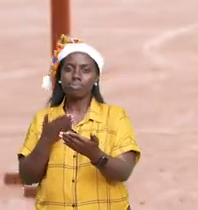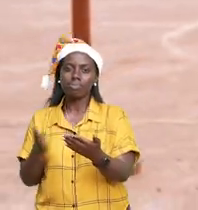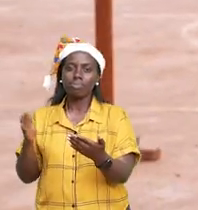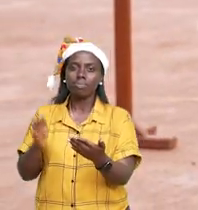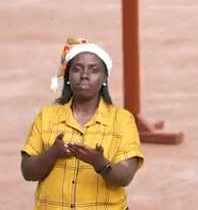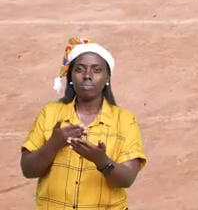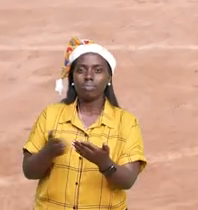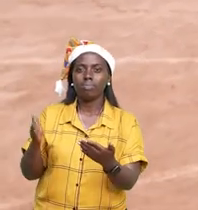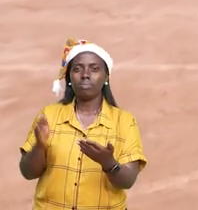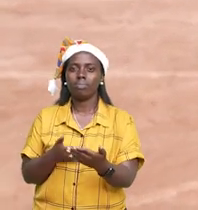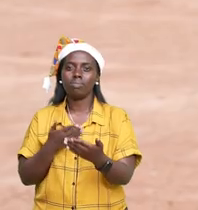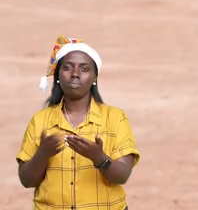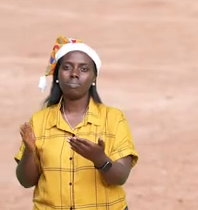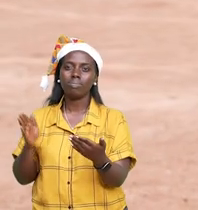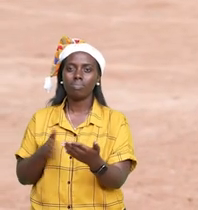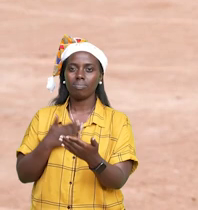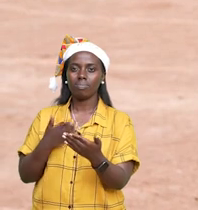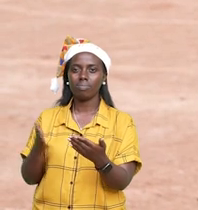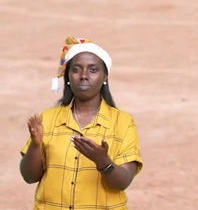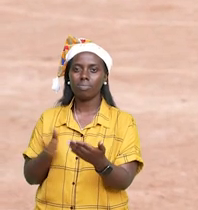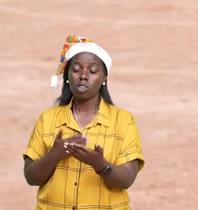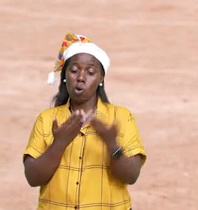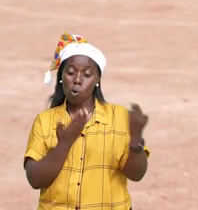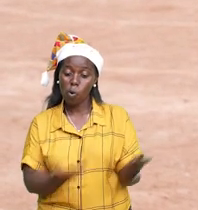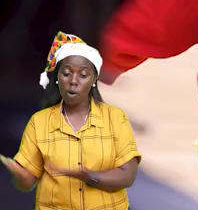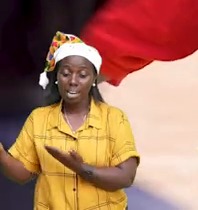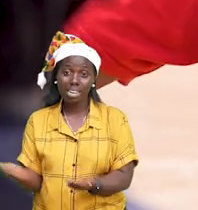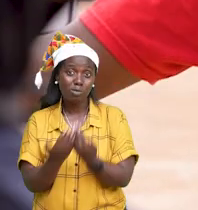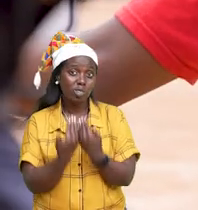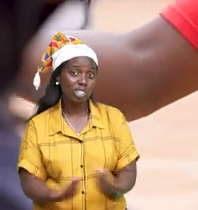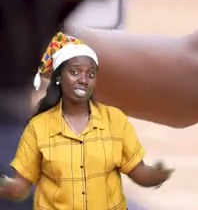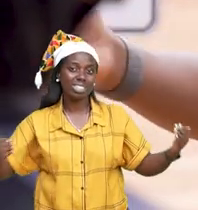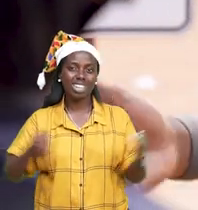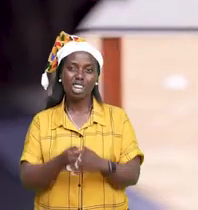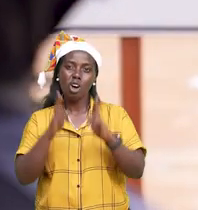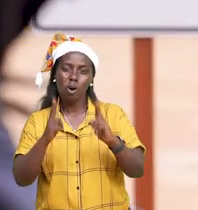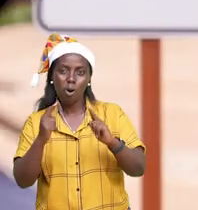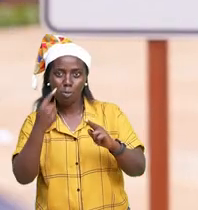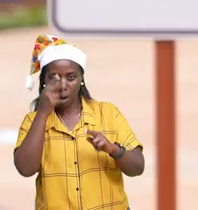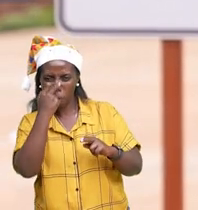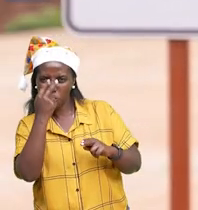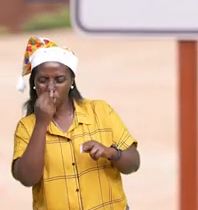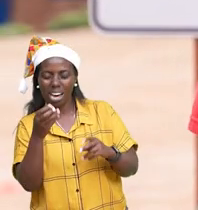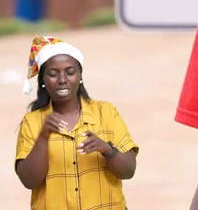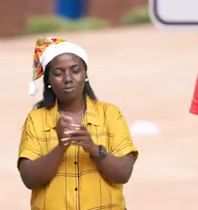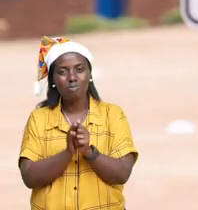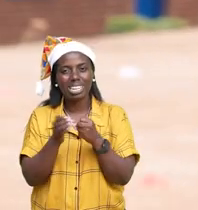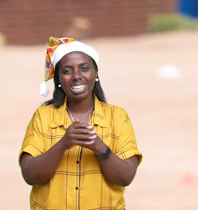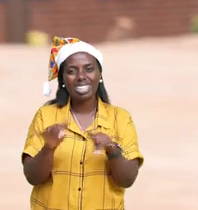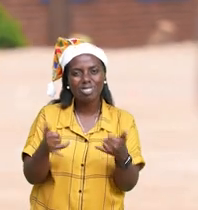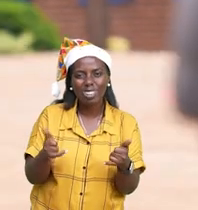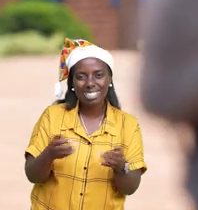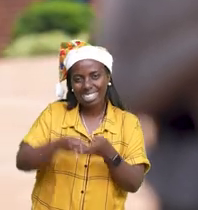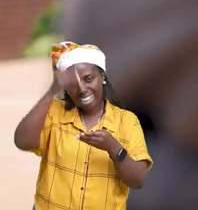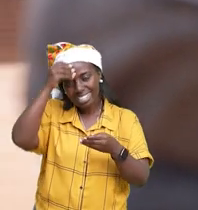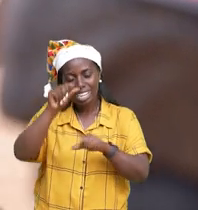Welcome, children. Hope you had fun making toys and learning